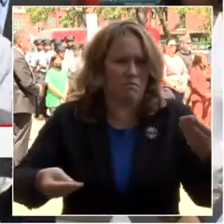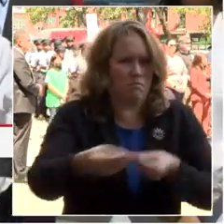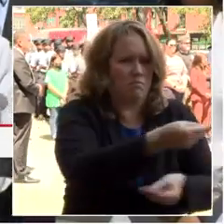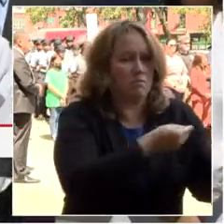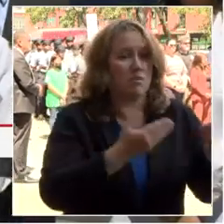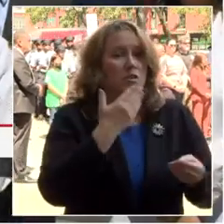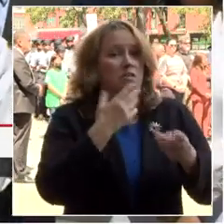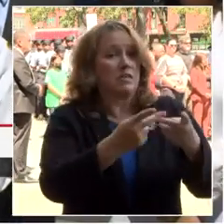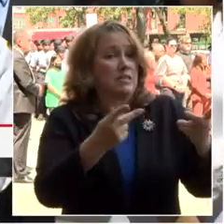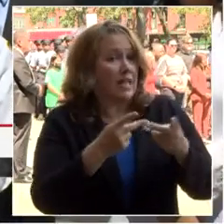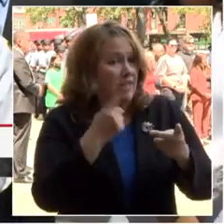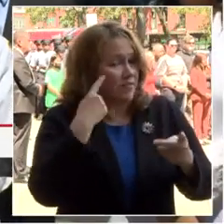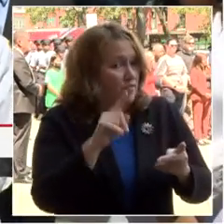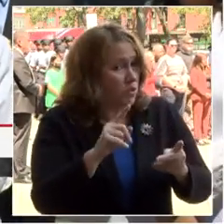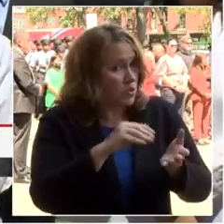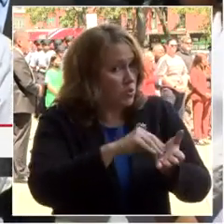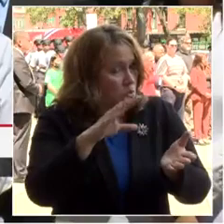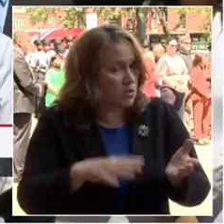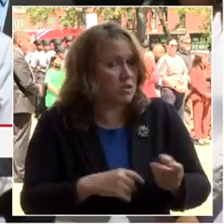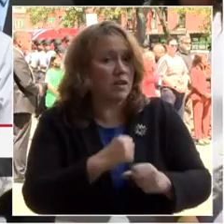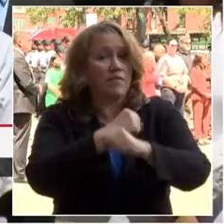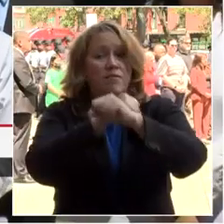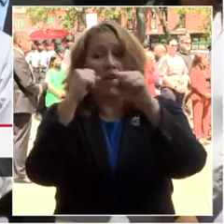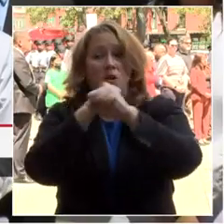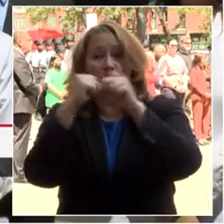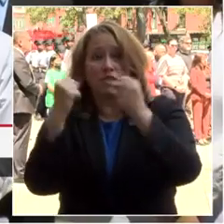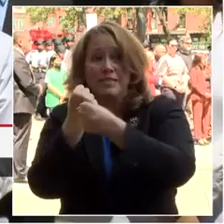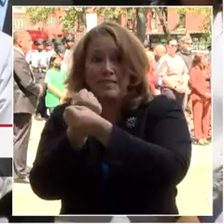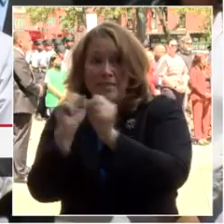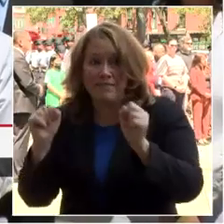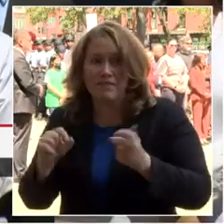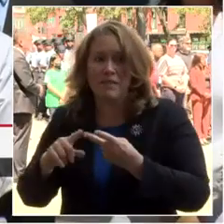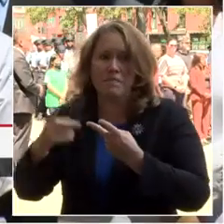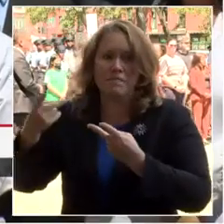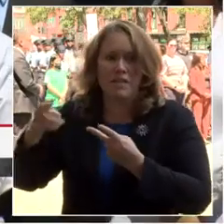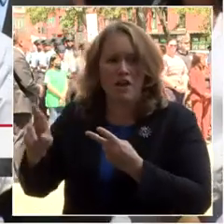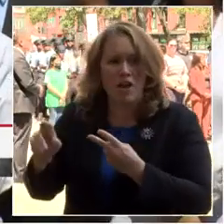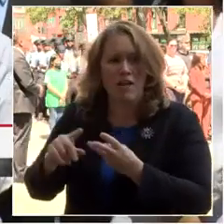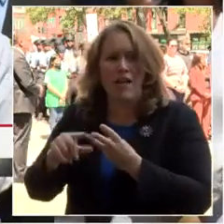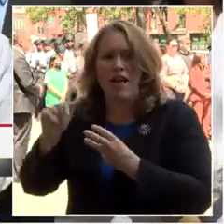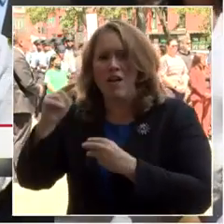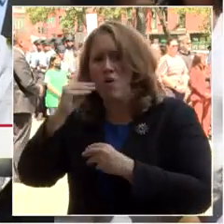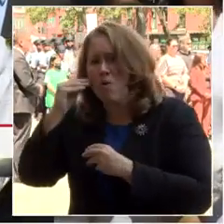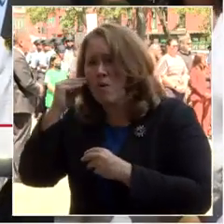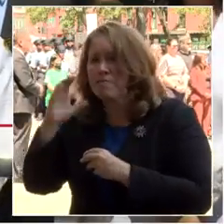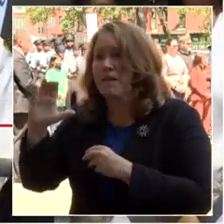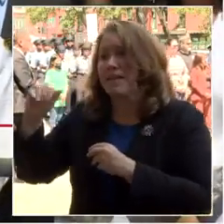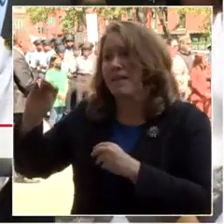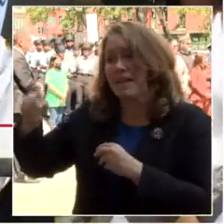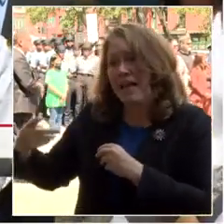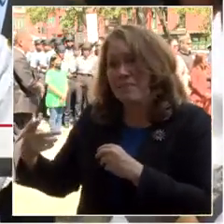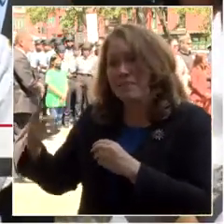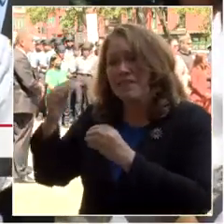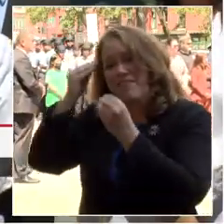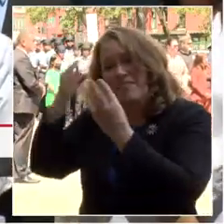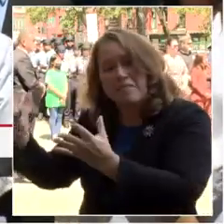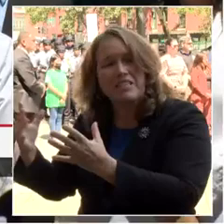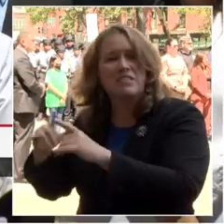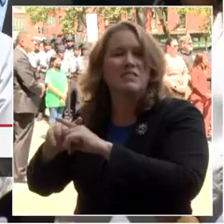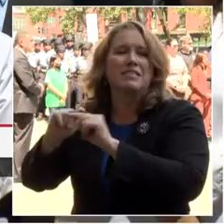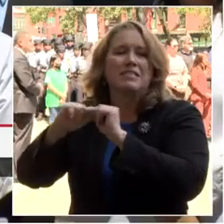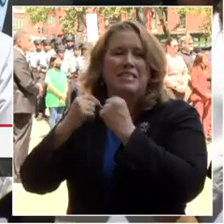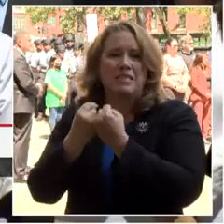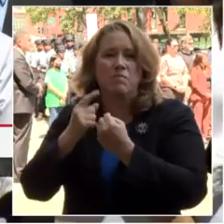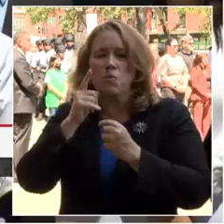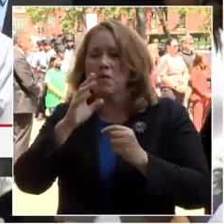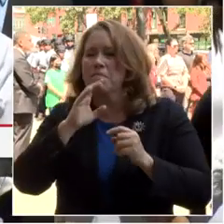safety, and be offering DPR at-home camp bags and masks. Teams will be out in the communities